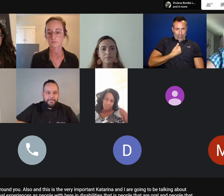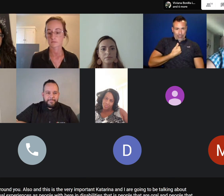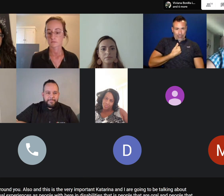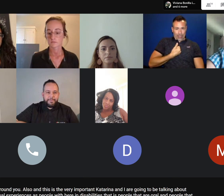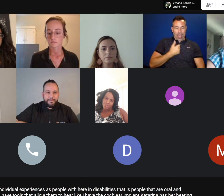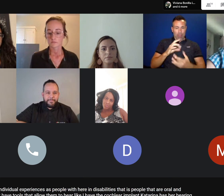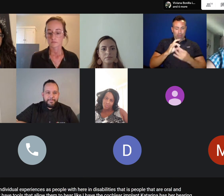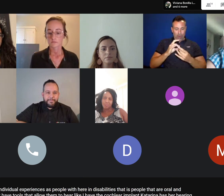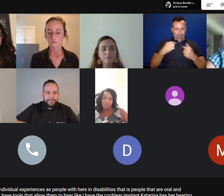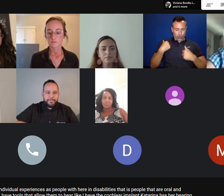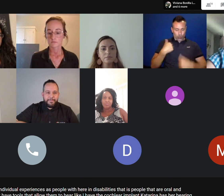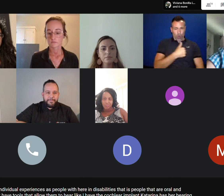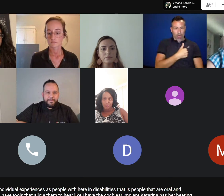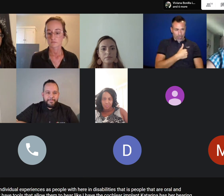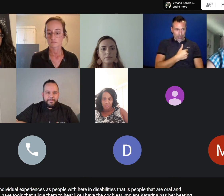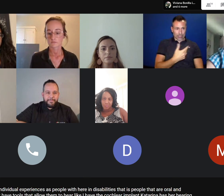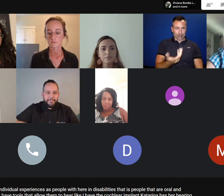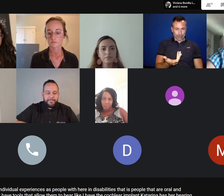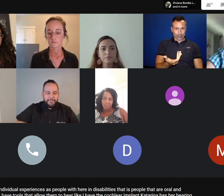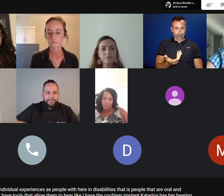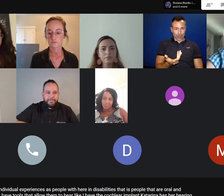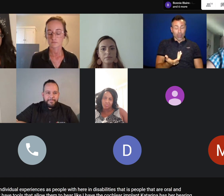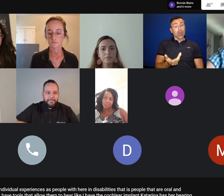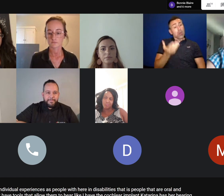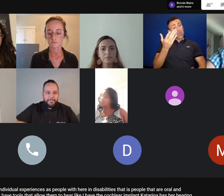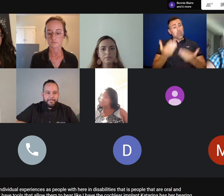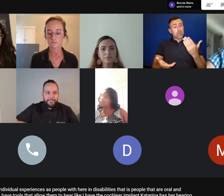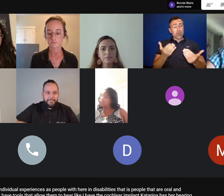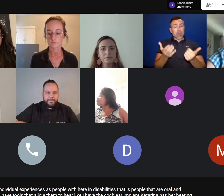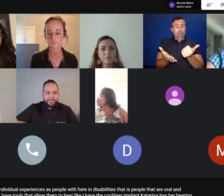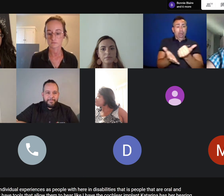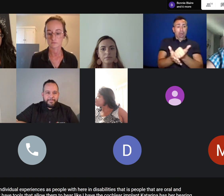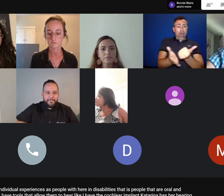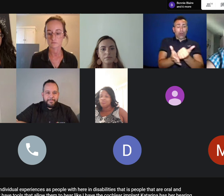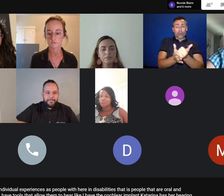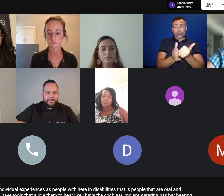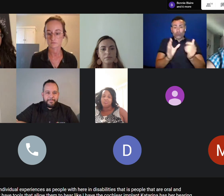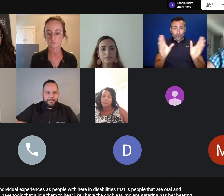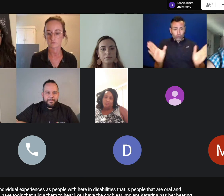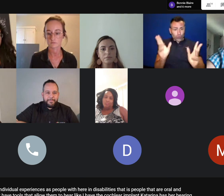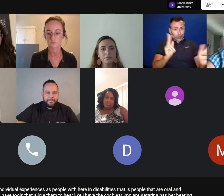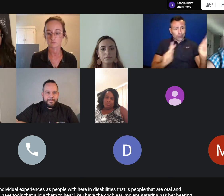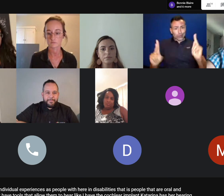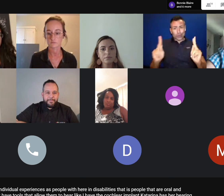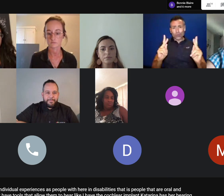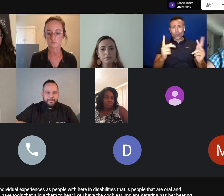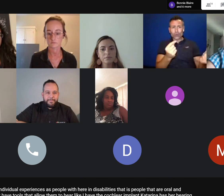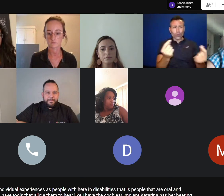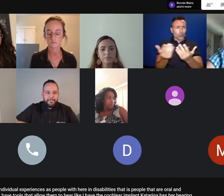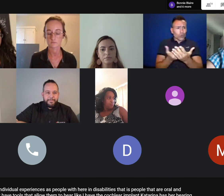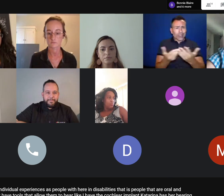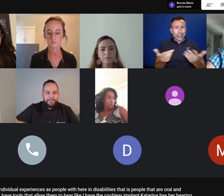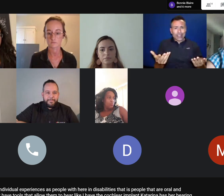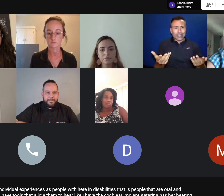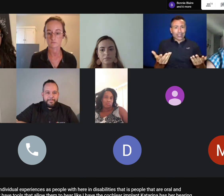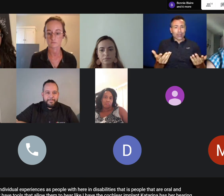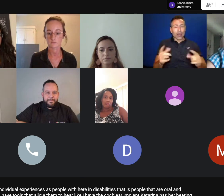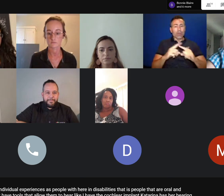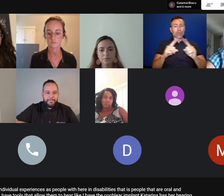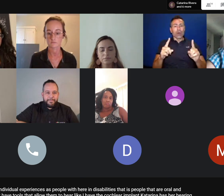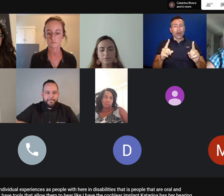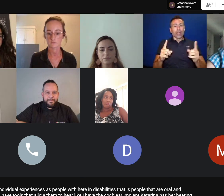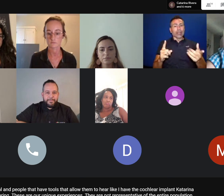can serve as maybe a source of encouragement for you to do things, but do not use our